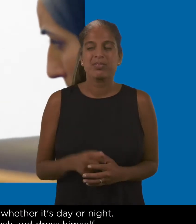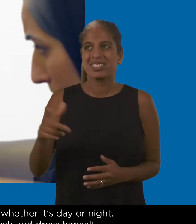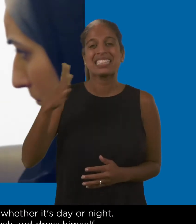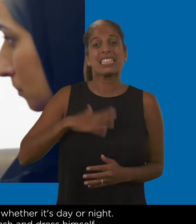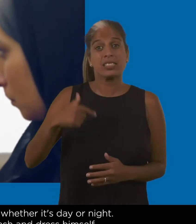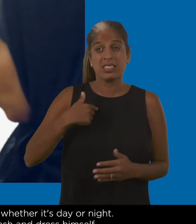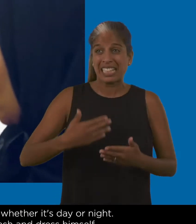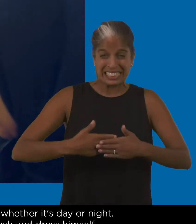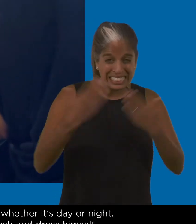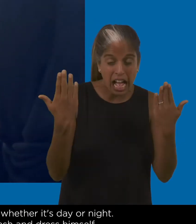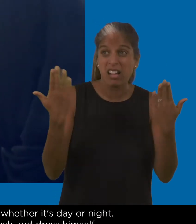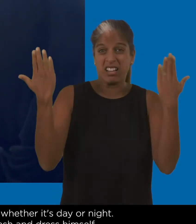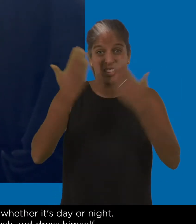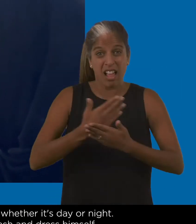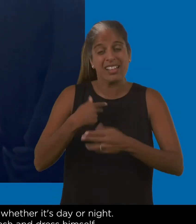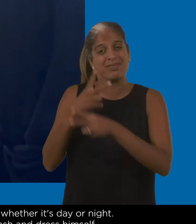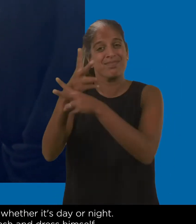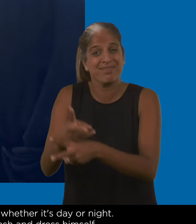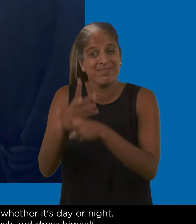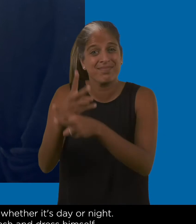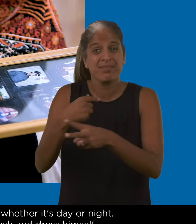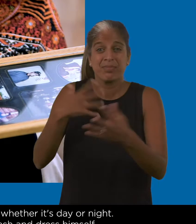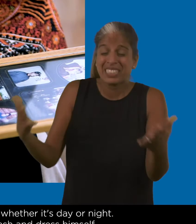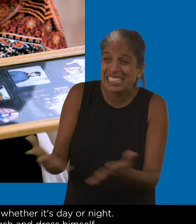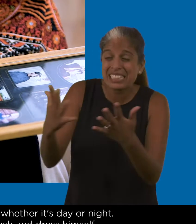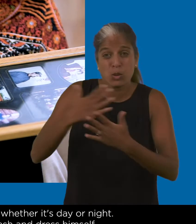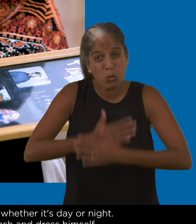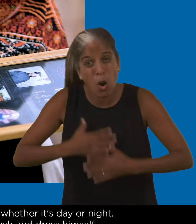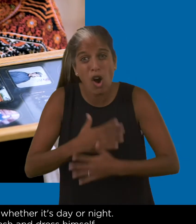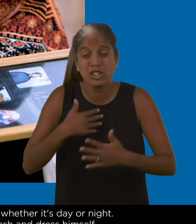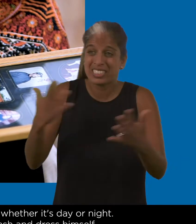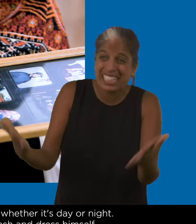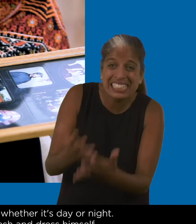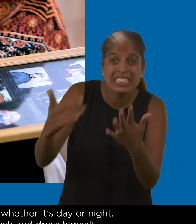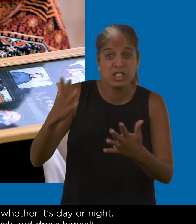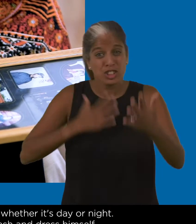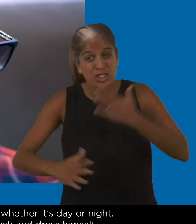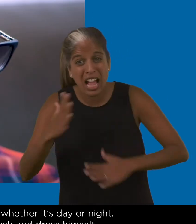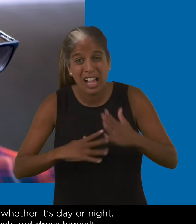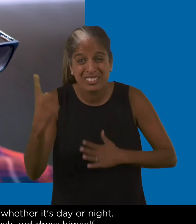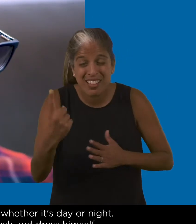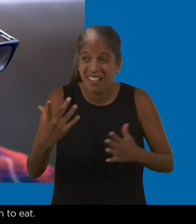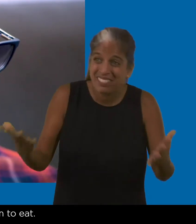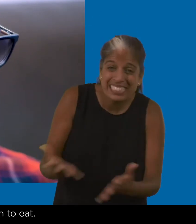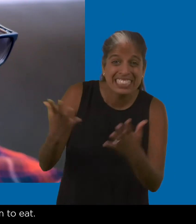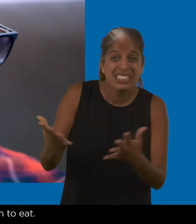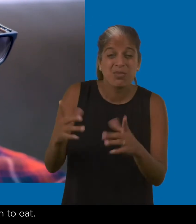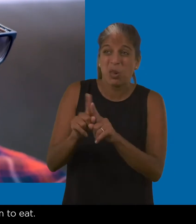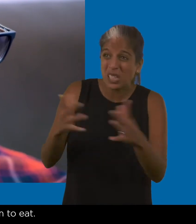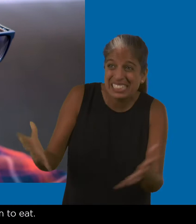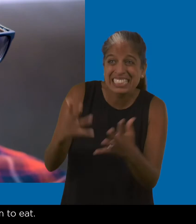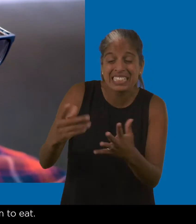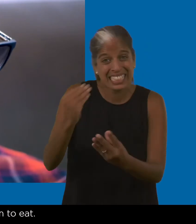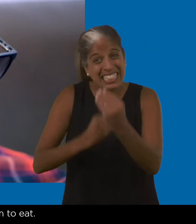He requires us to guide him through whether it's day and night. We have to encourage him to wash and dress himself and